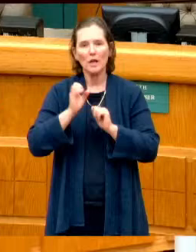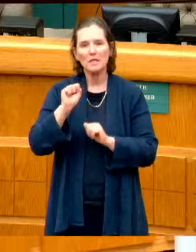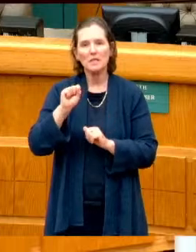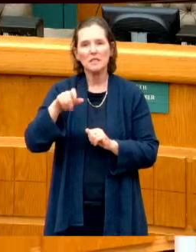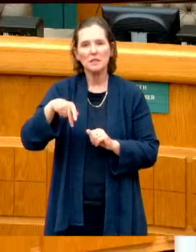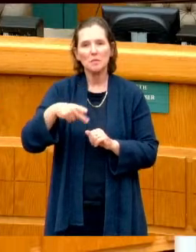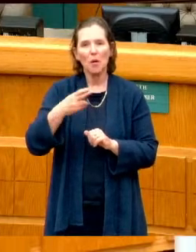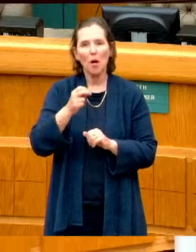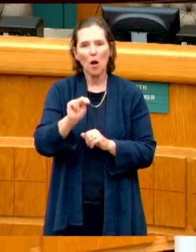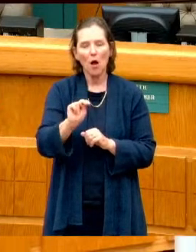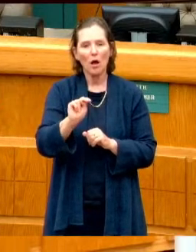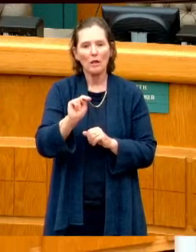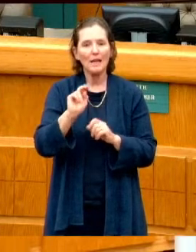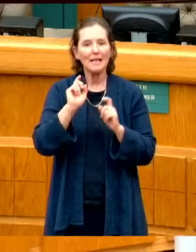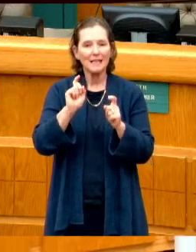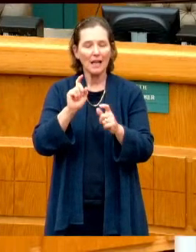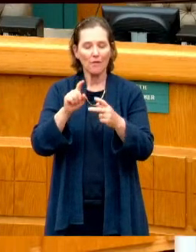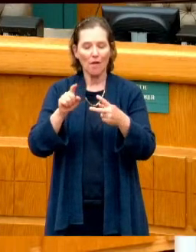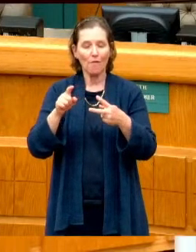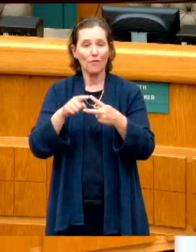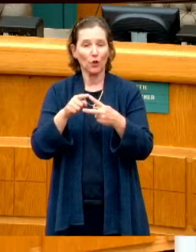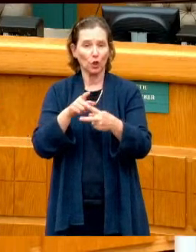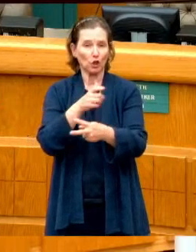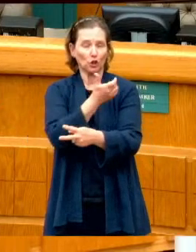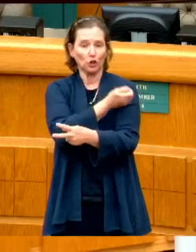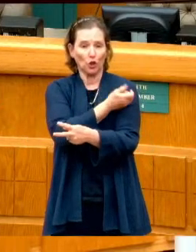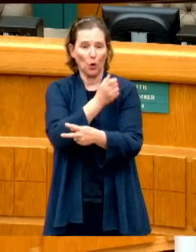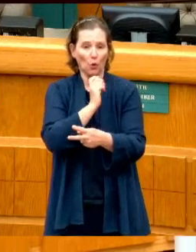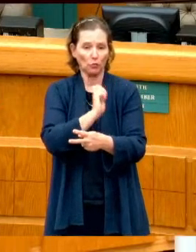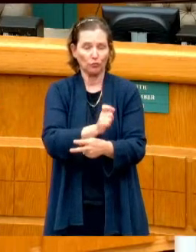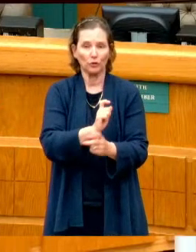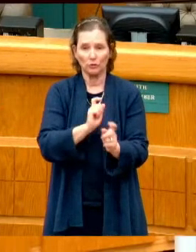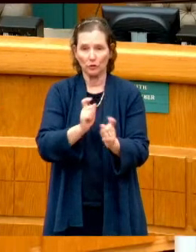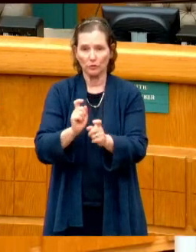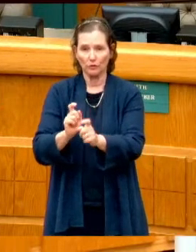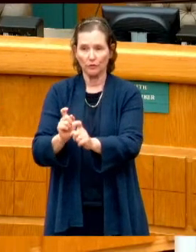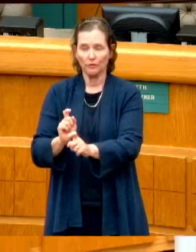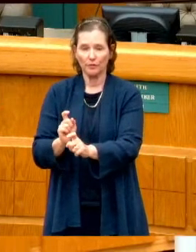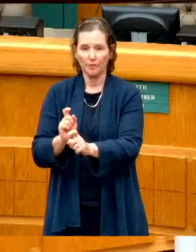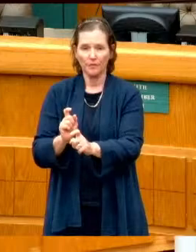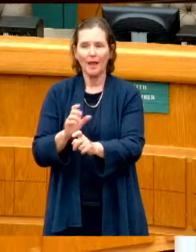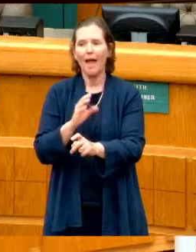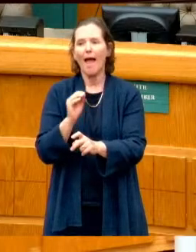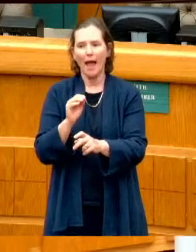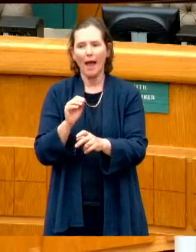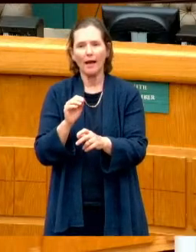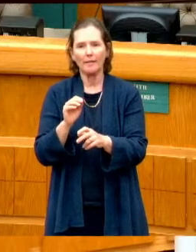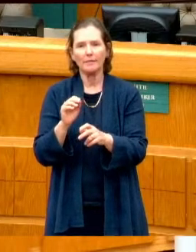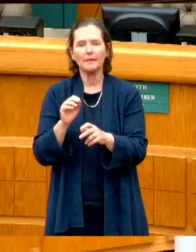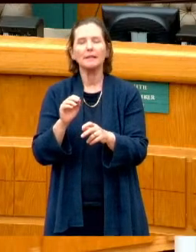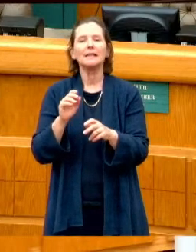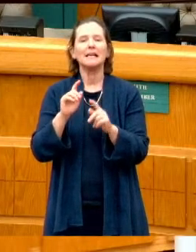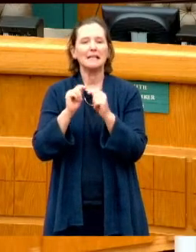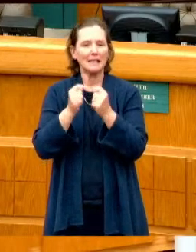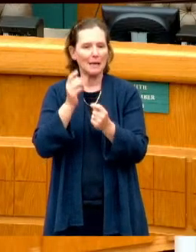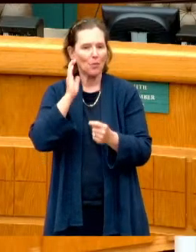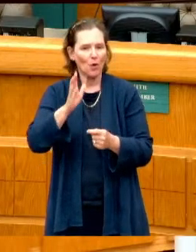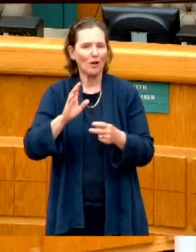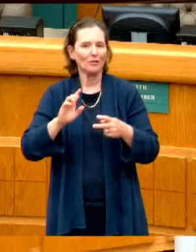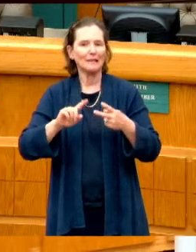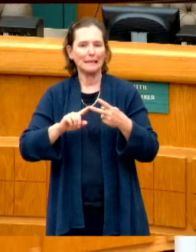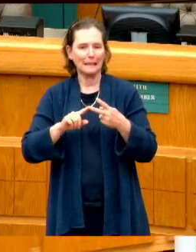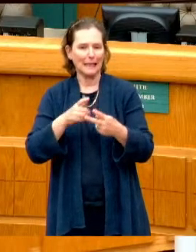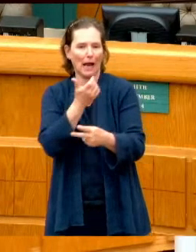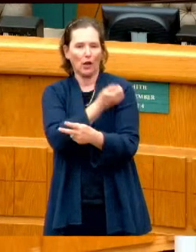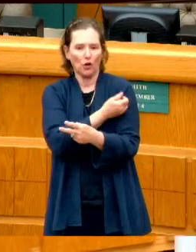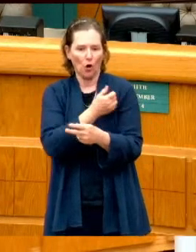deliver first doses, and we'll also be having the same team deliver second doses early next week. I'll tell you a little bit